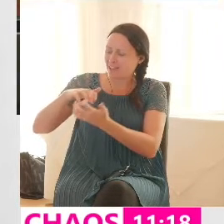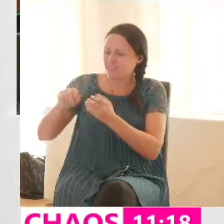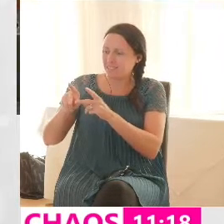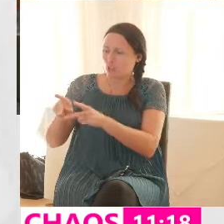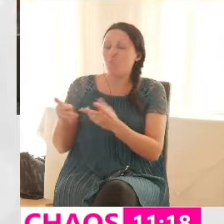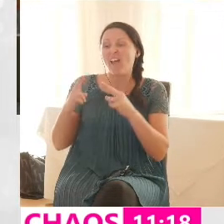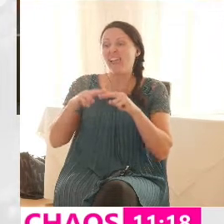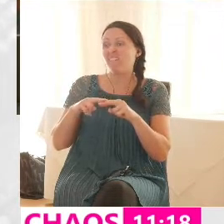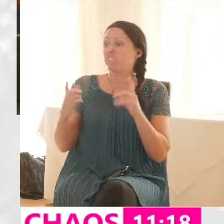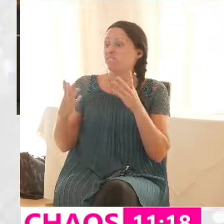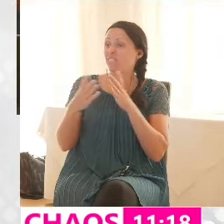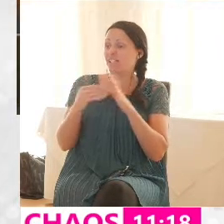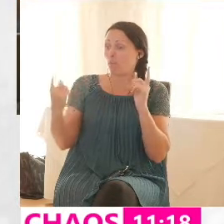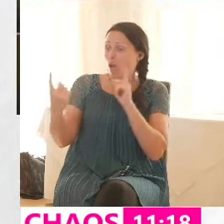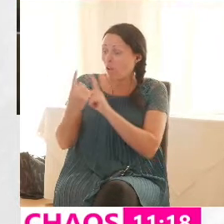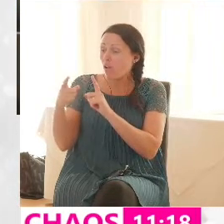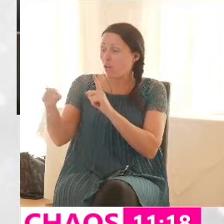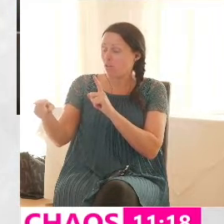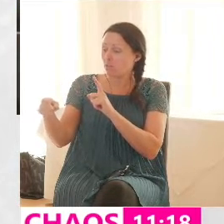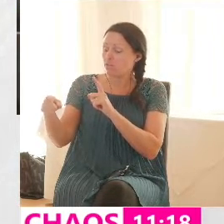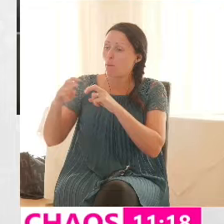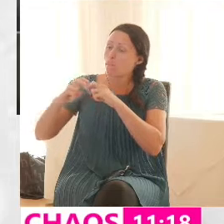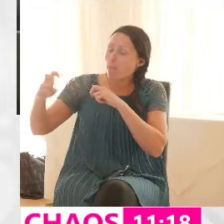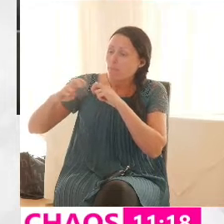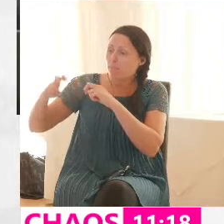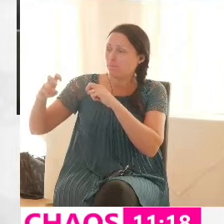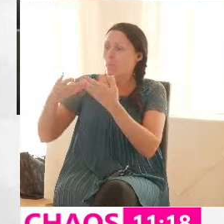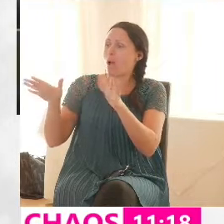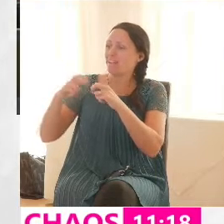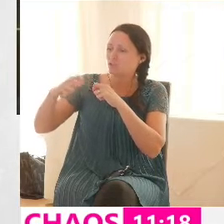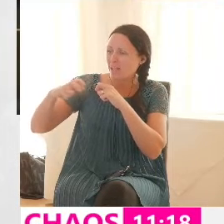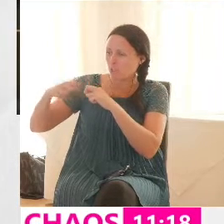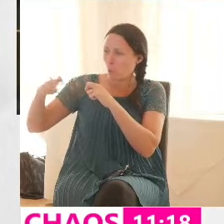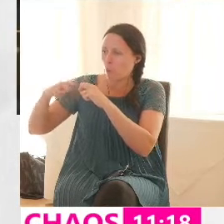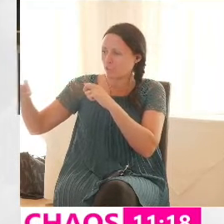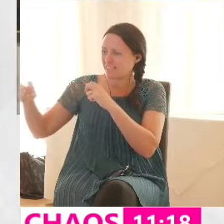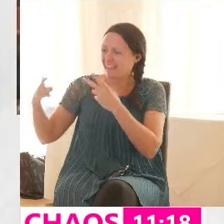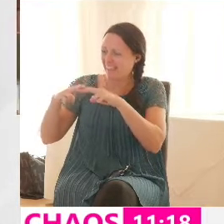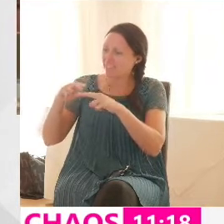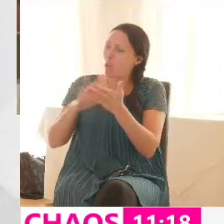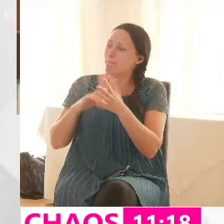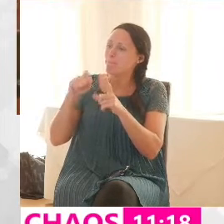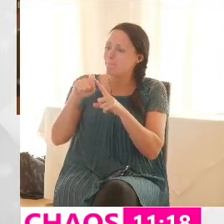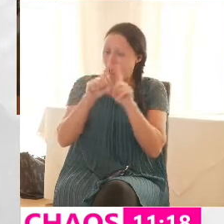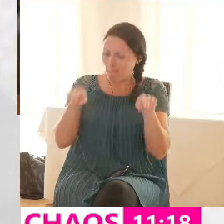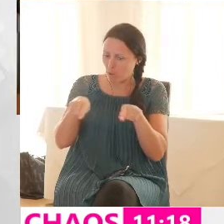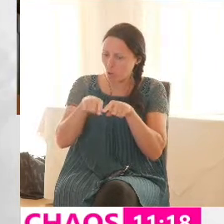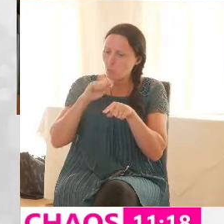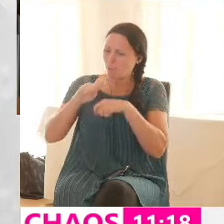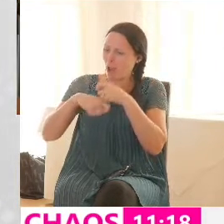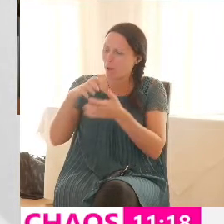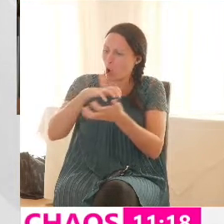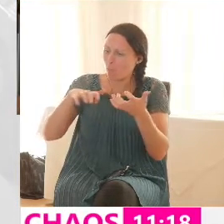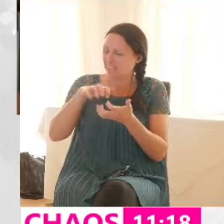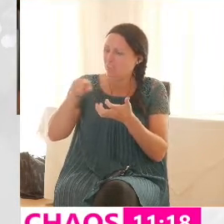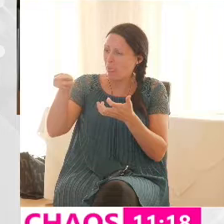public transport, people, they have got a lot of other issues that if you map, it would be a complex map for itself. They are working in so we need